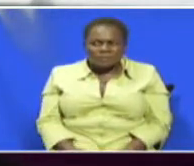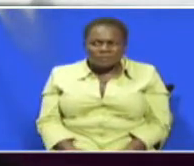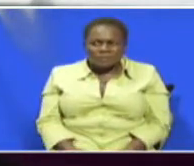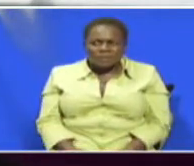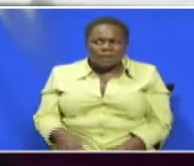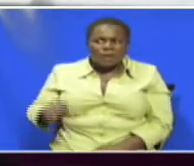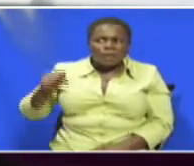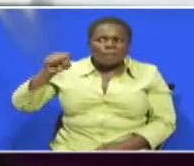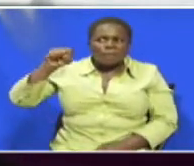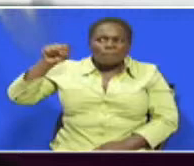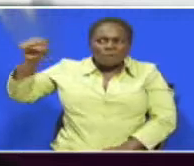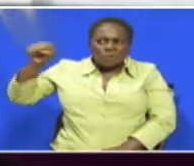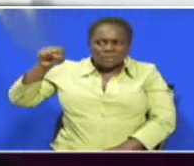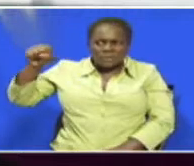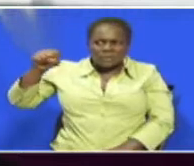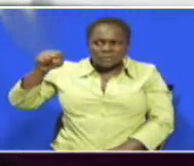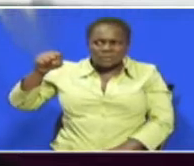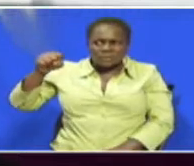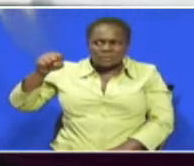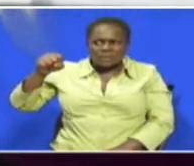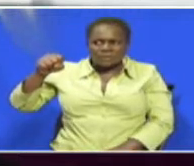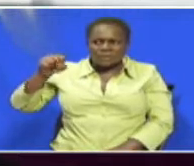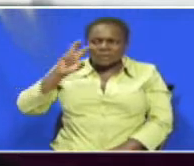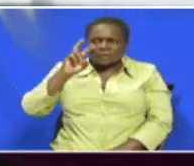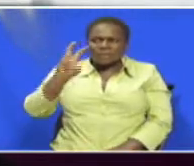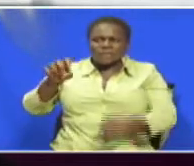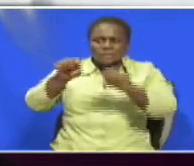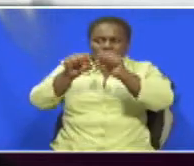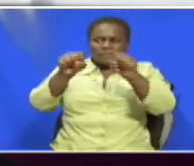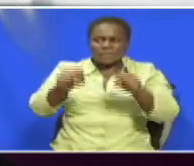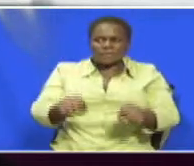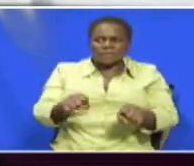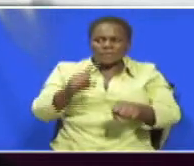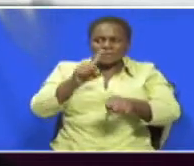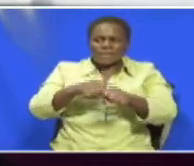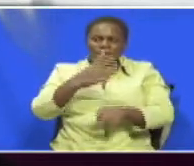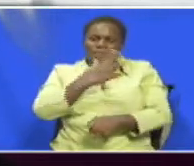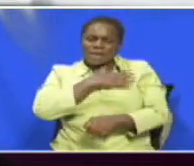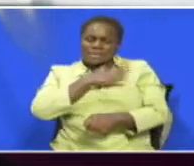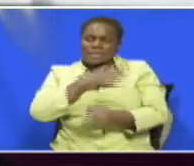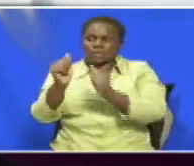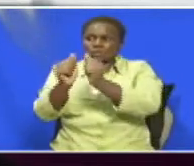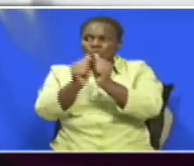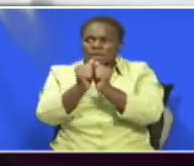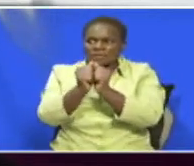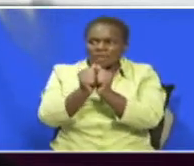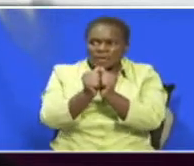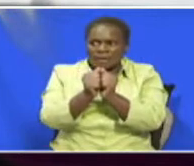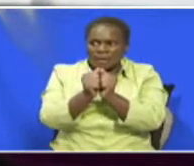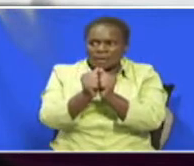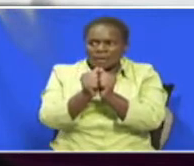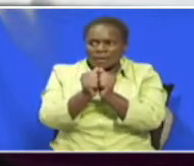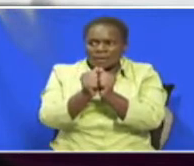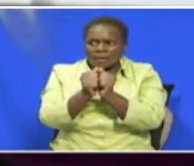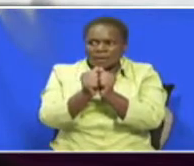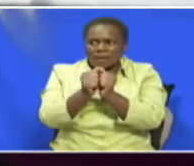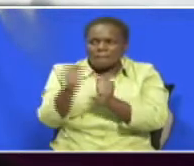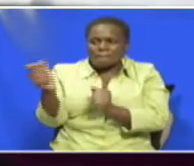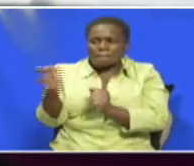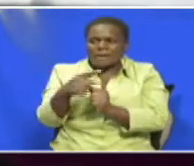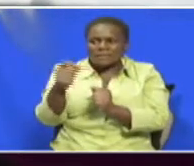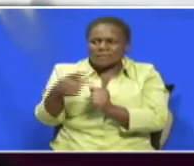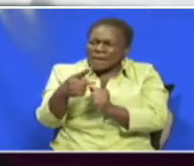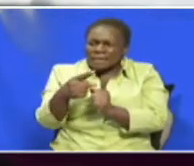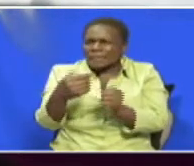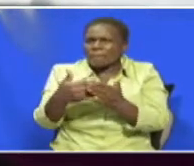politics is still early, in my view. If you look at history, when NASA came together, it was purely 4 months to the election, or